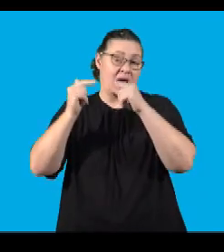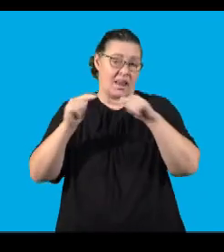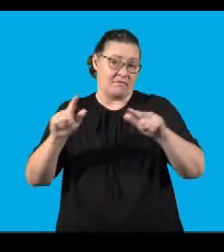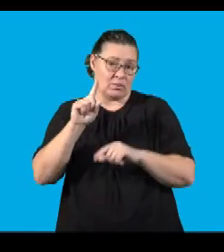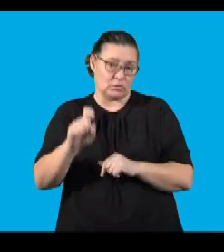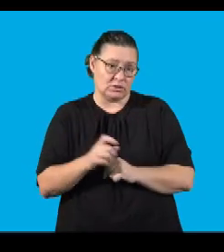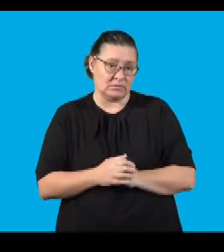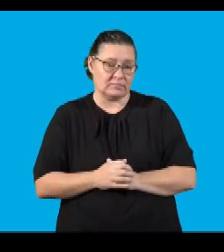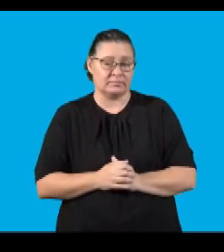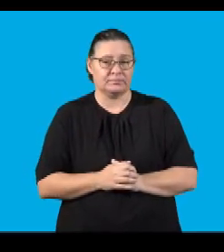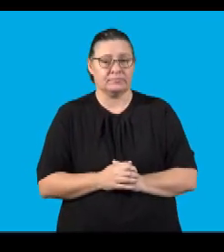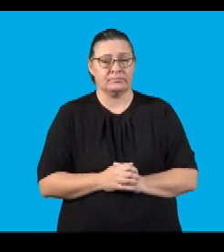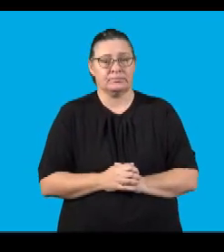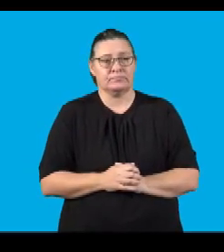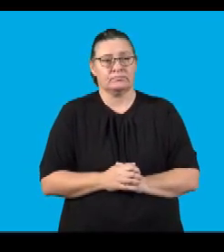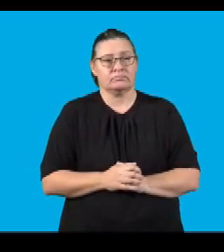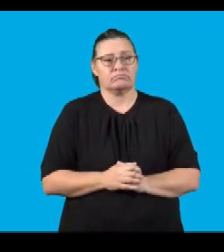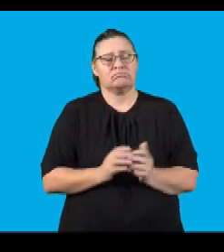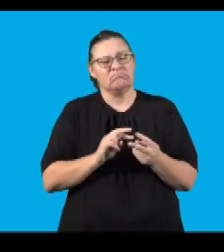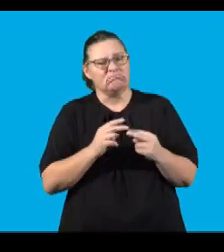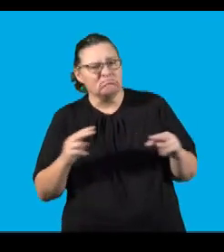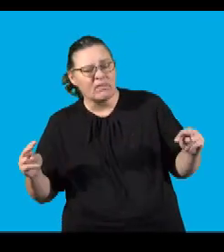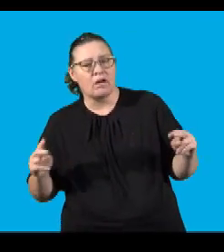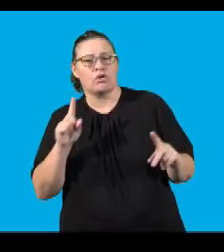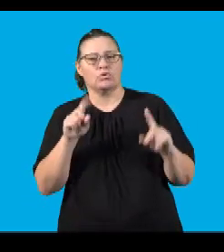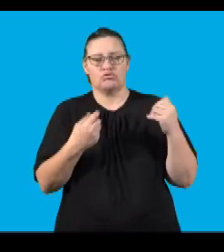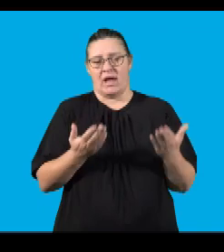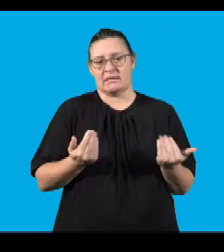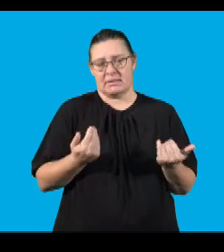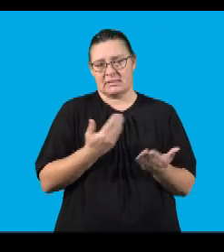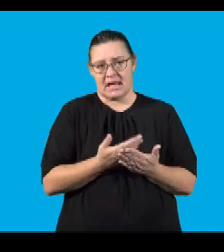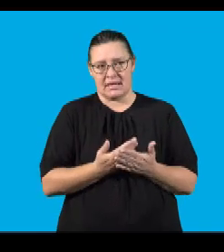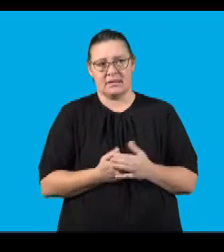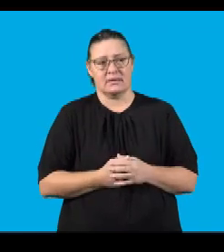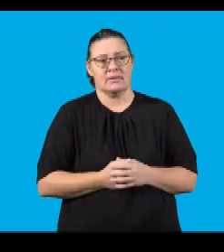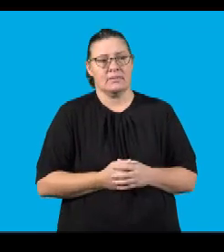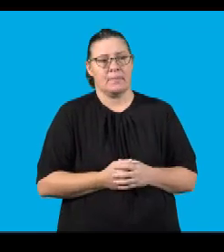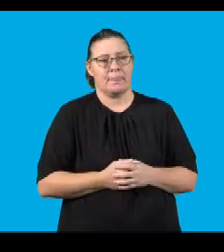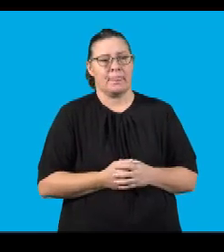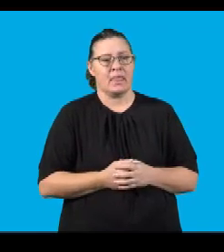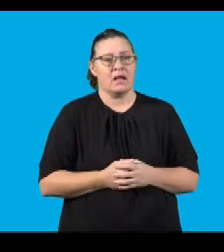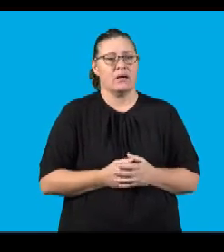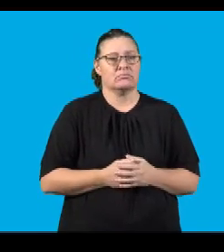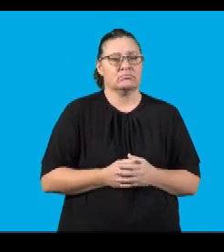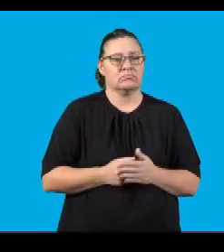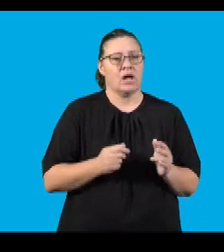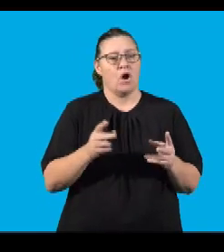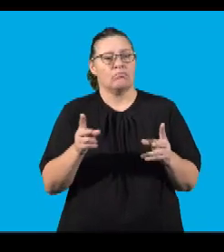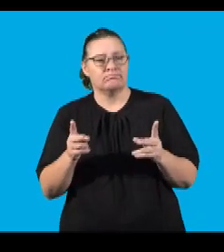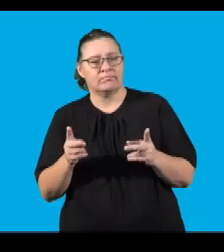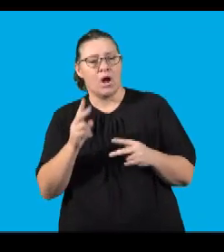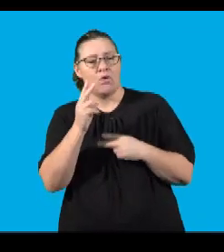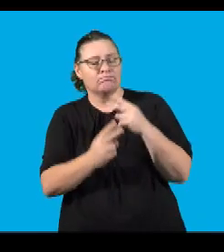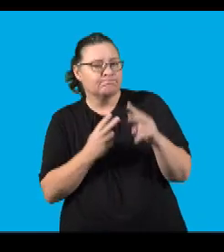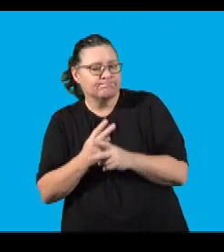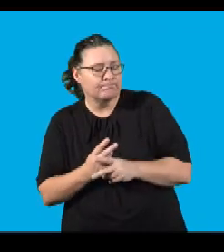order questions. More types of questions that you can expect here in detail, recalling and